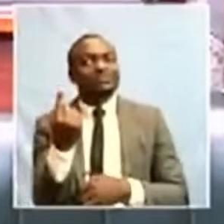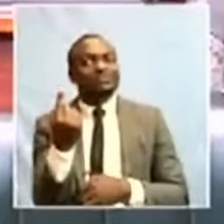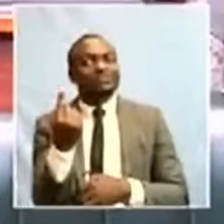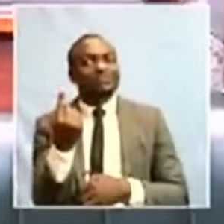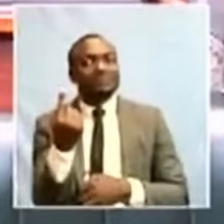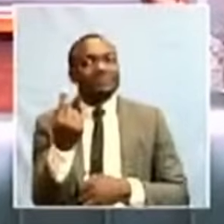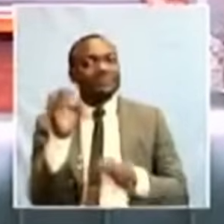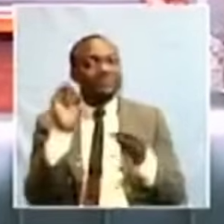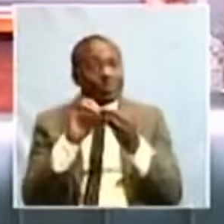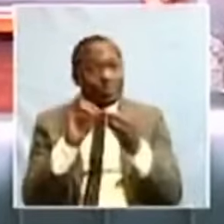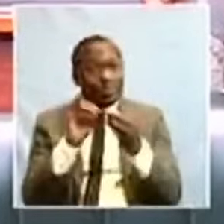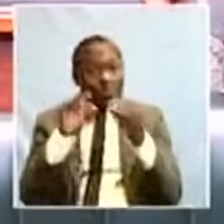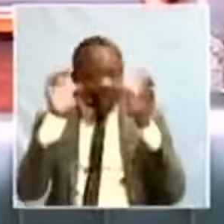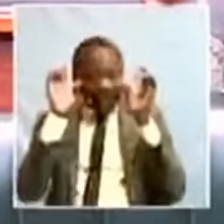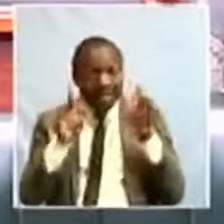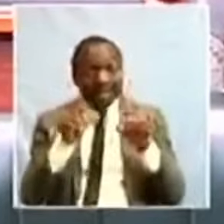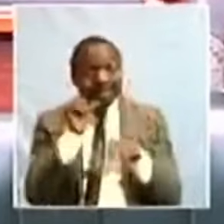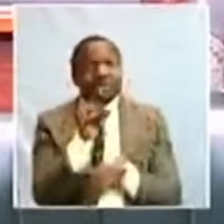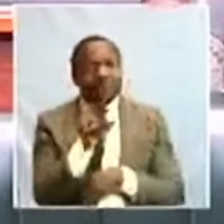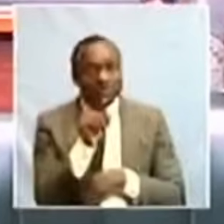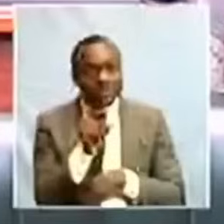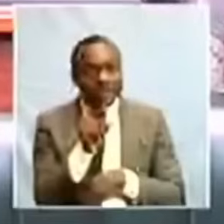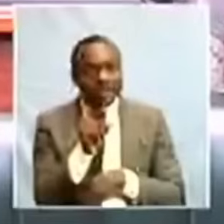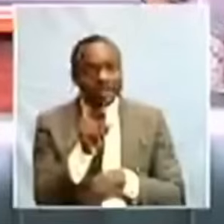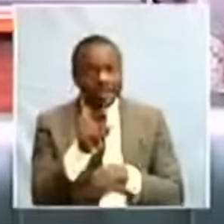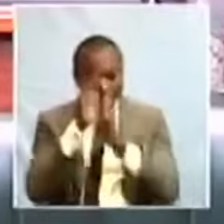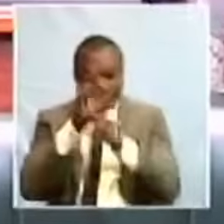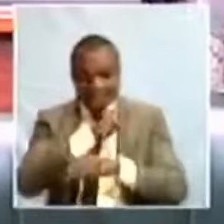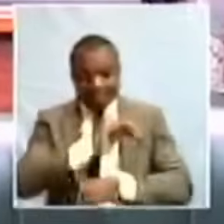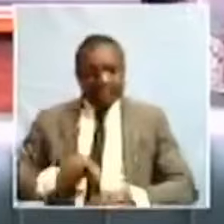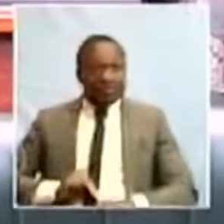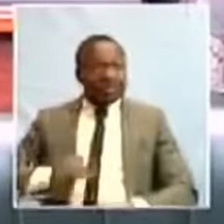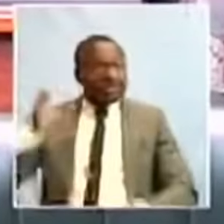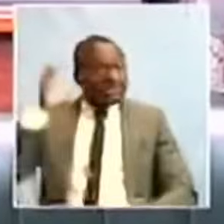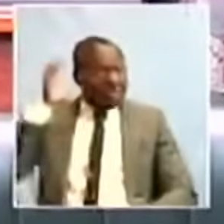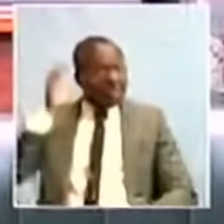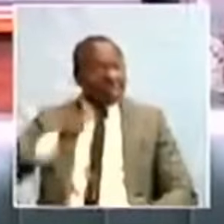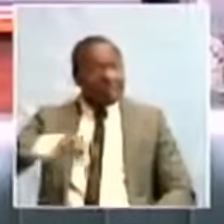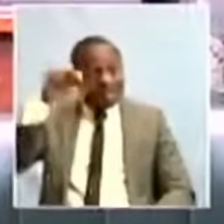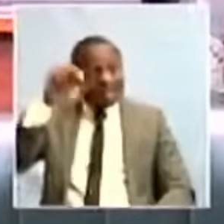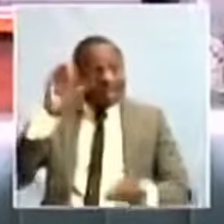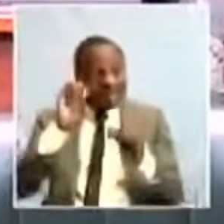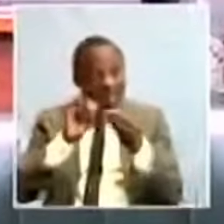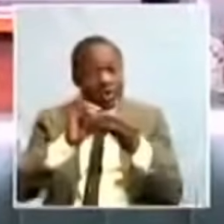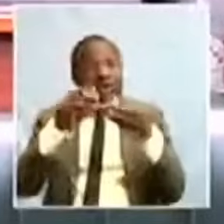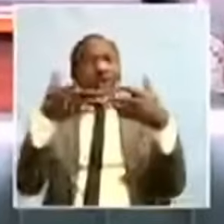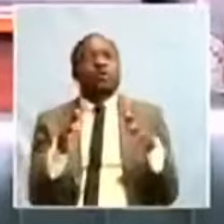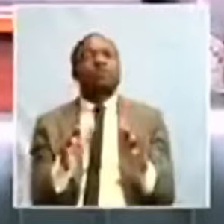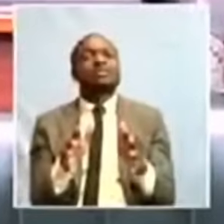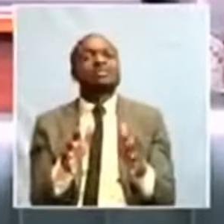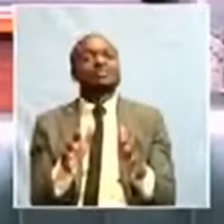the more bitter you are, Honorable Member for Chairman North, the more you lose.